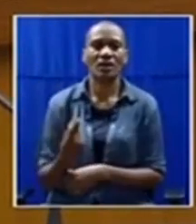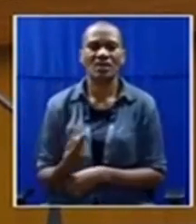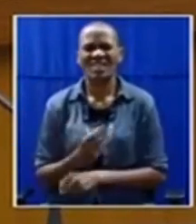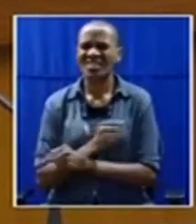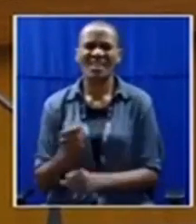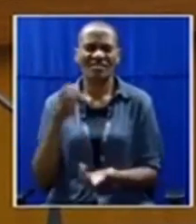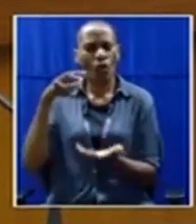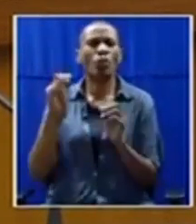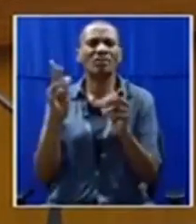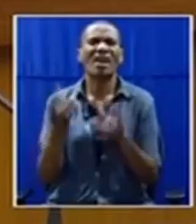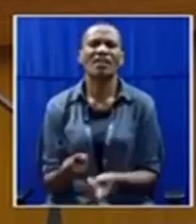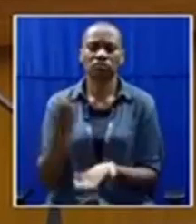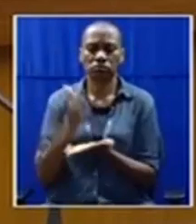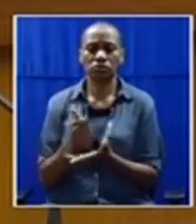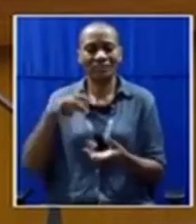Speaker,